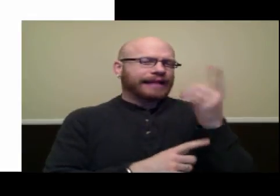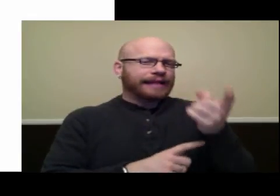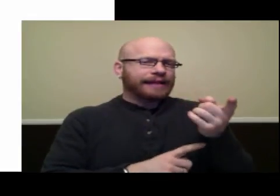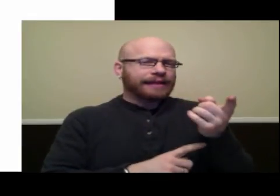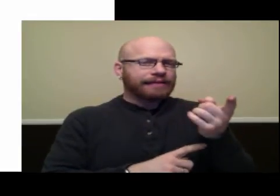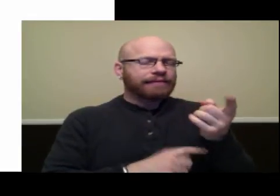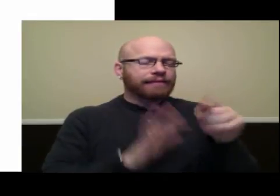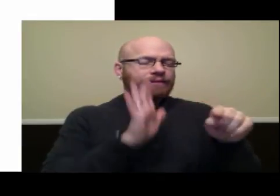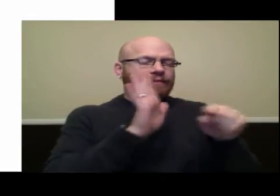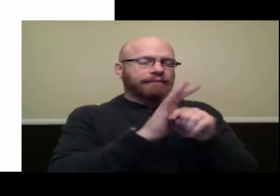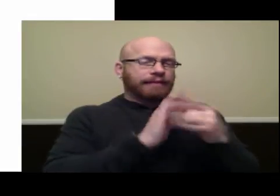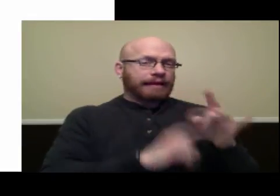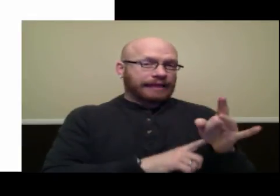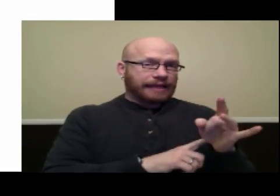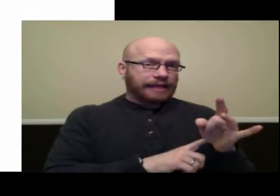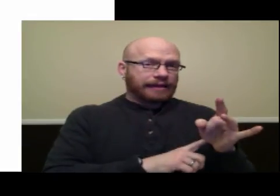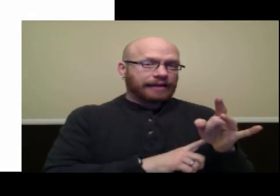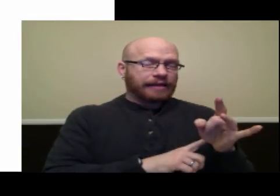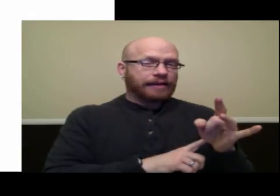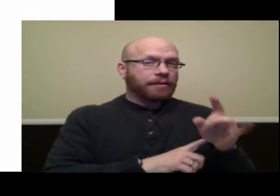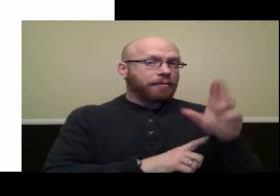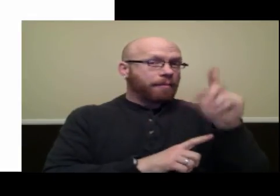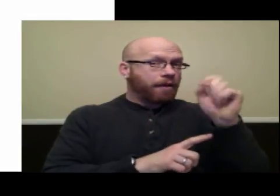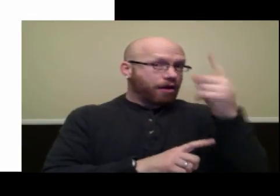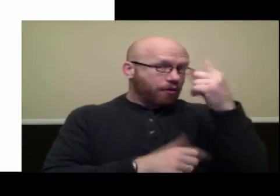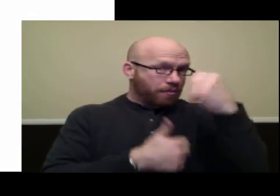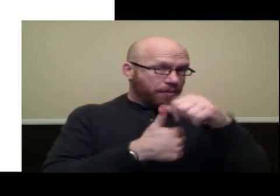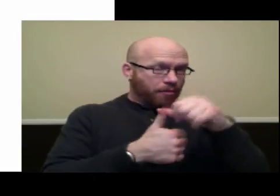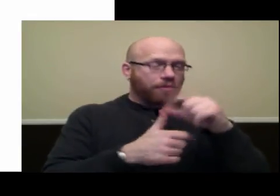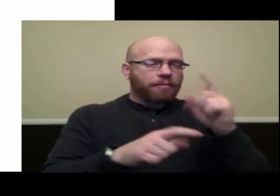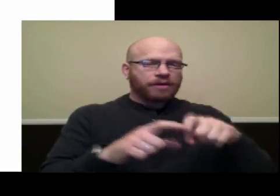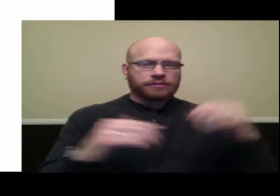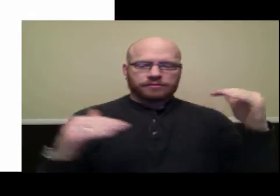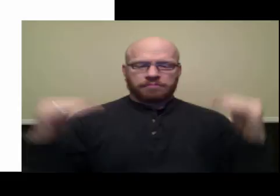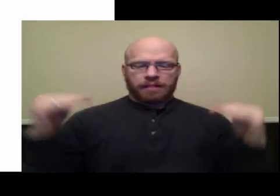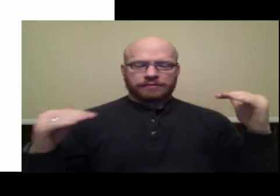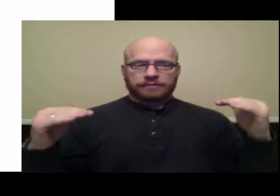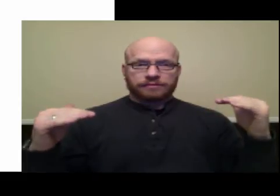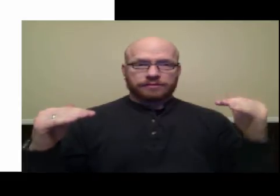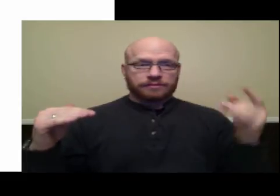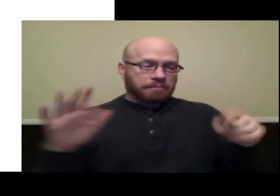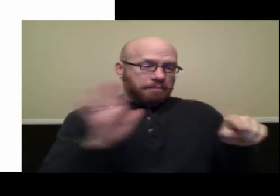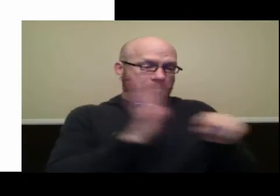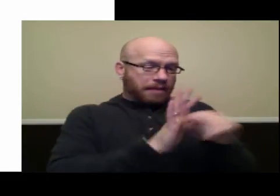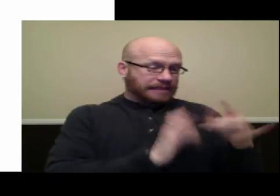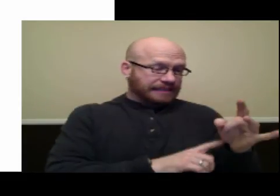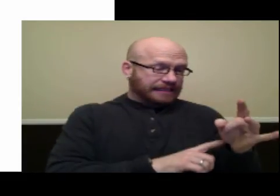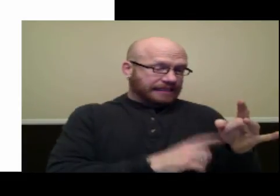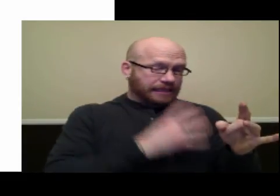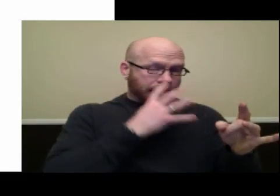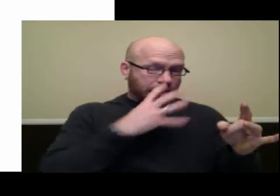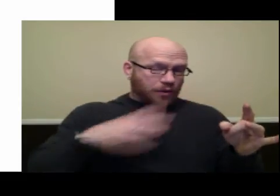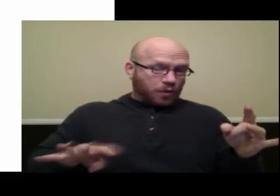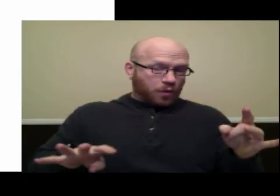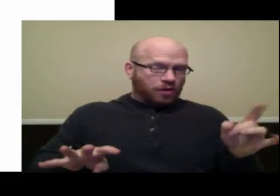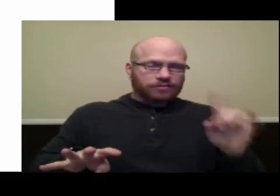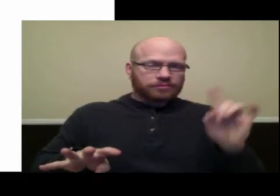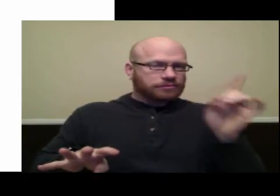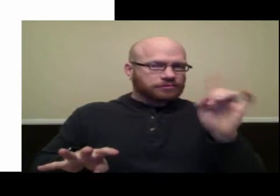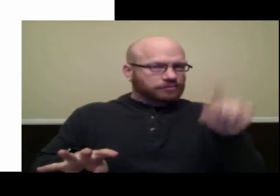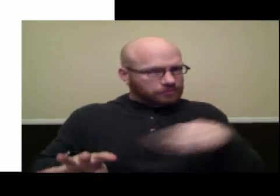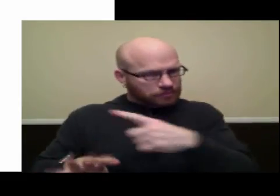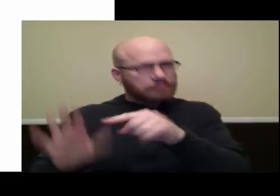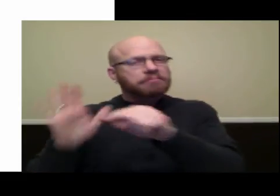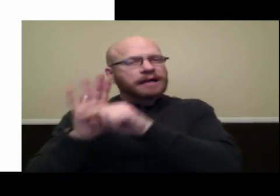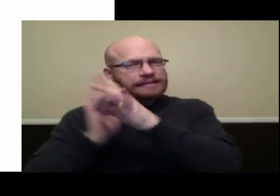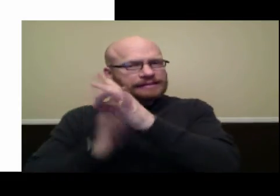eighteen plus eighteen. First, we'll subtract eighteen from both sides because we have to keep it balanced. We can't ignore the other